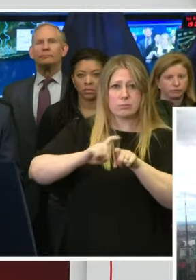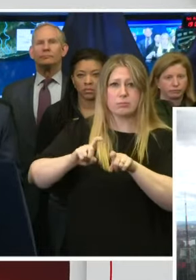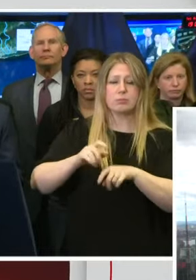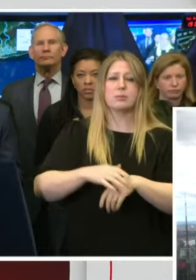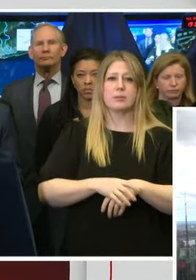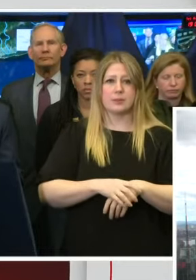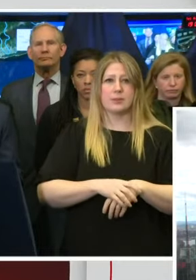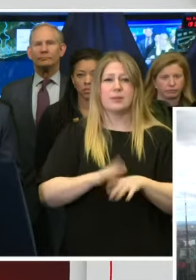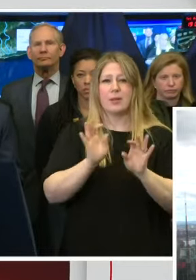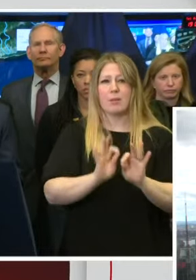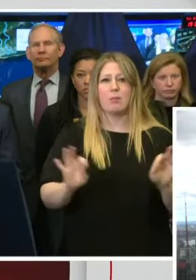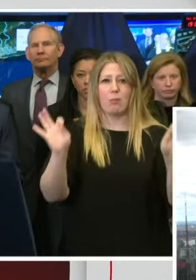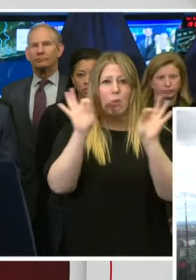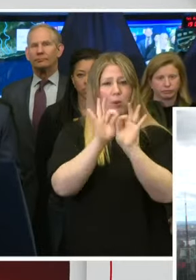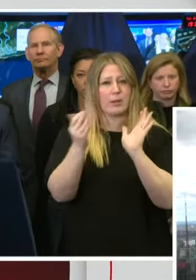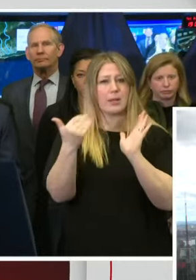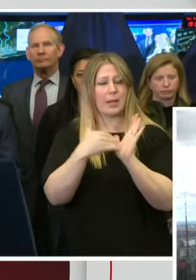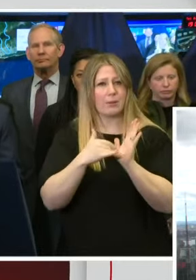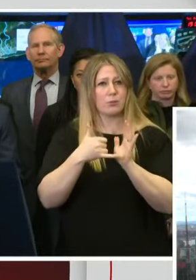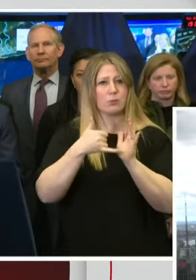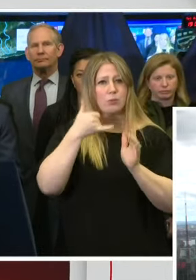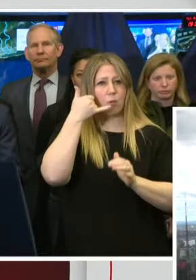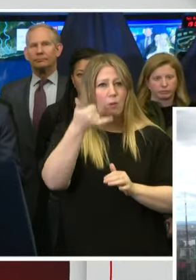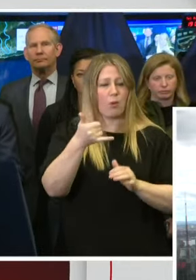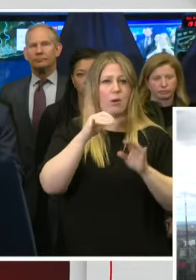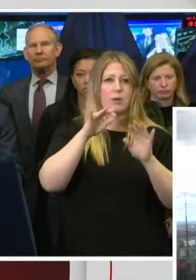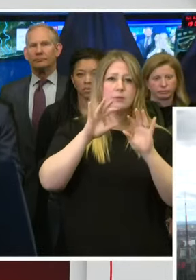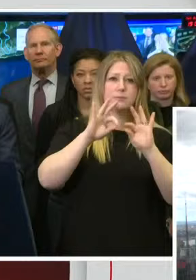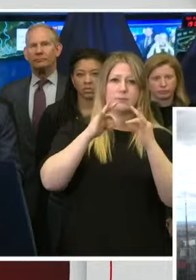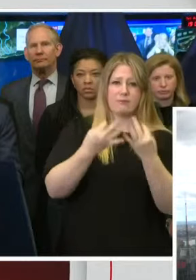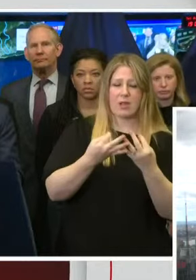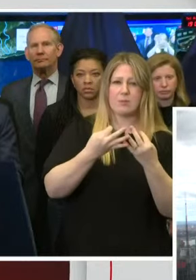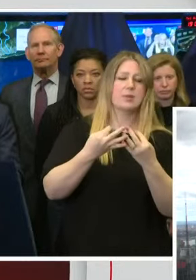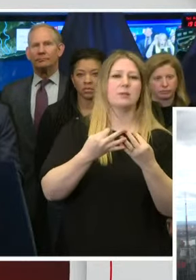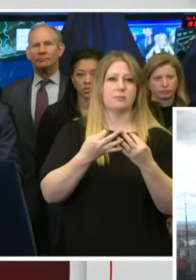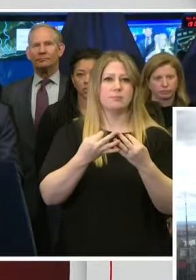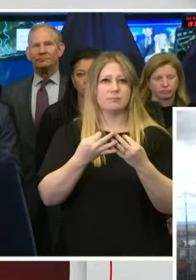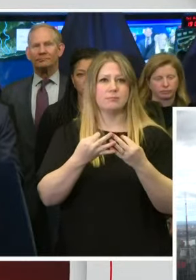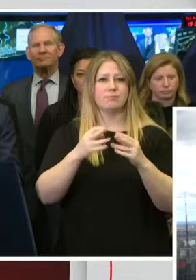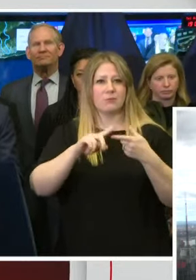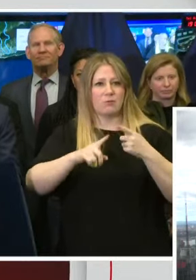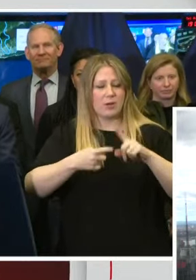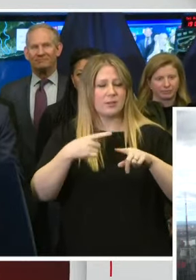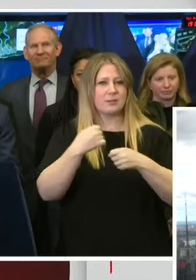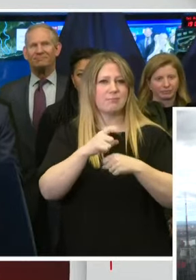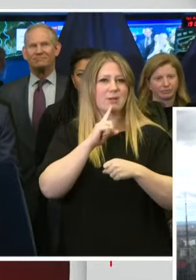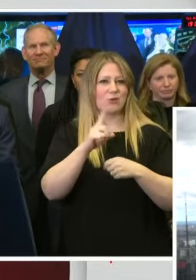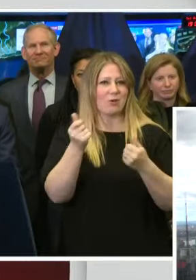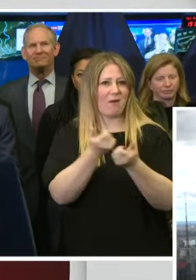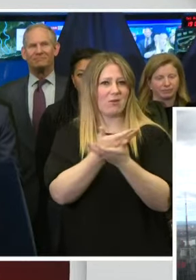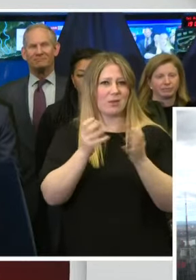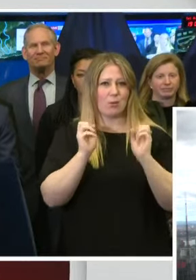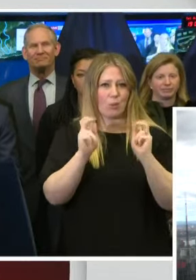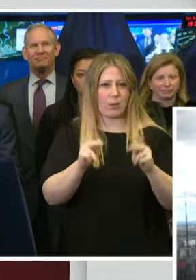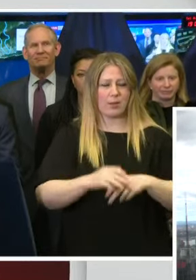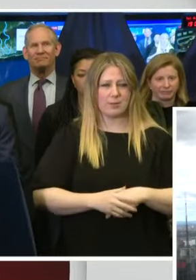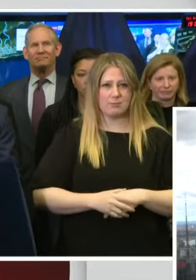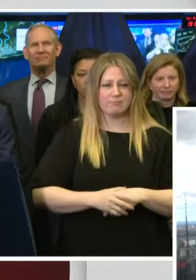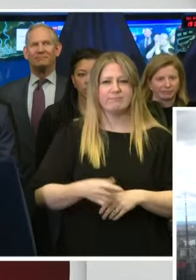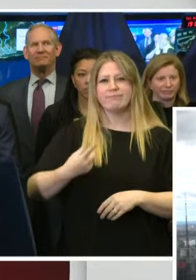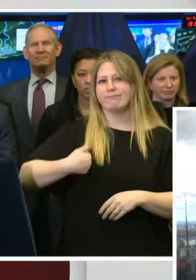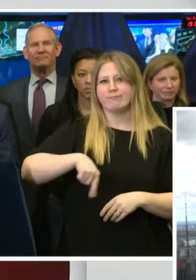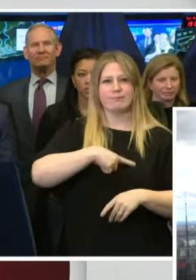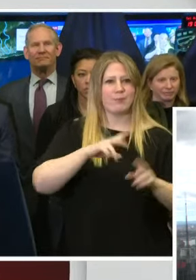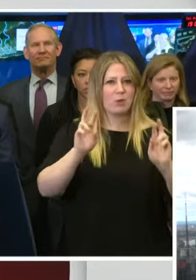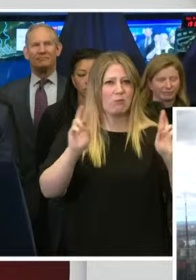checking on them. We know how this can impact you. But we're ready for the unexpected. This is New York City, and we respond accordingly. We